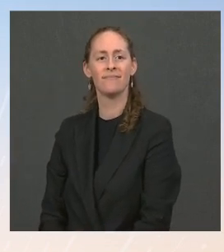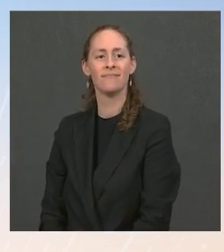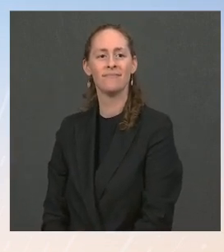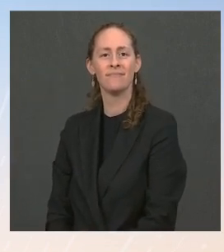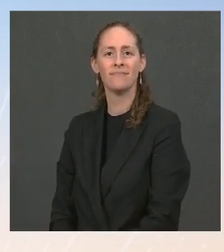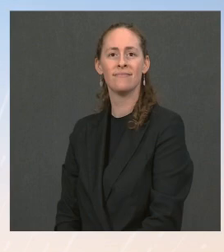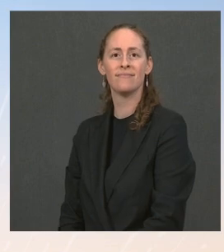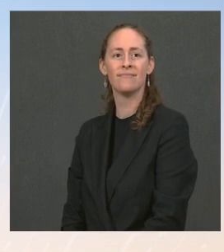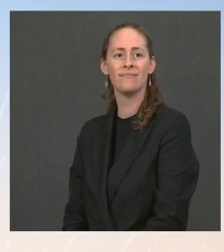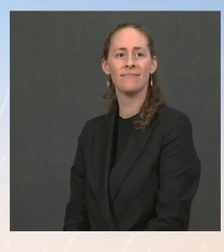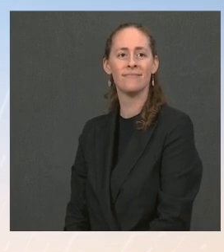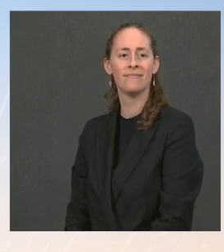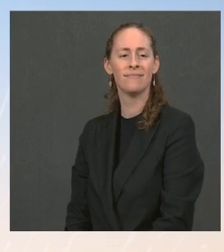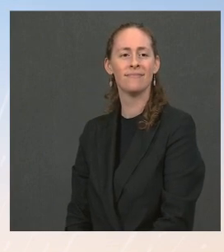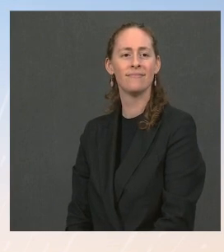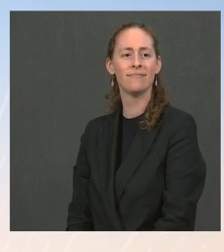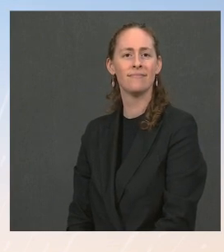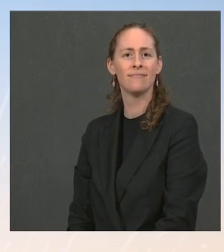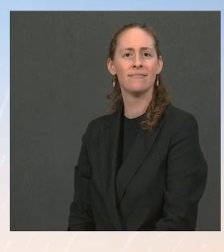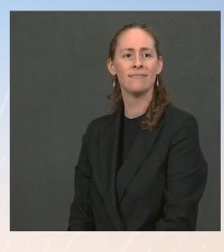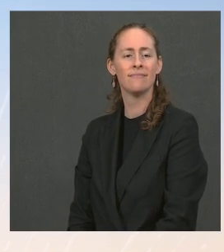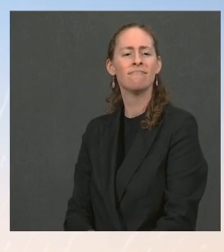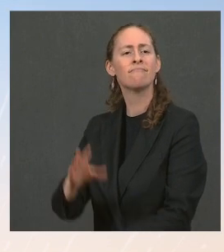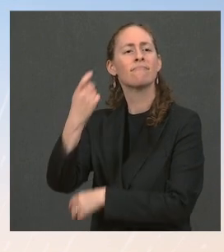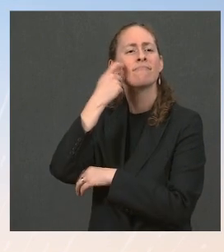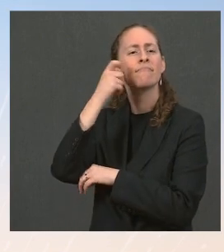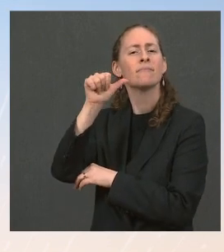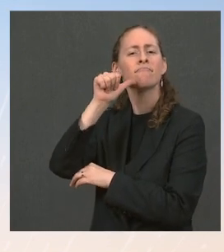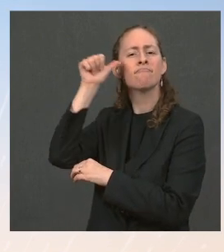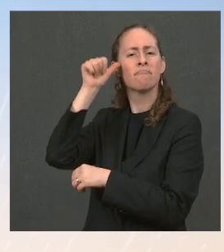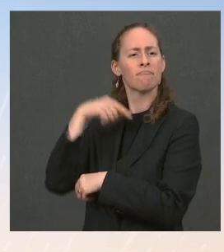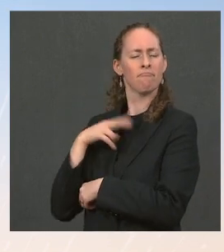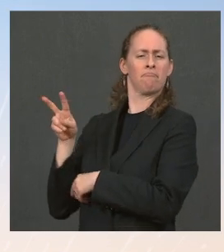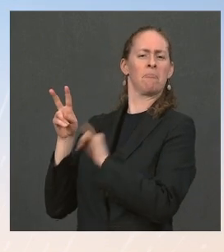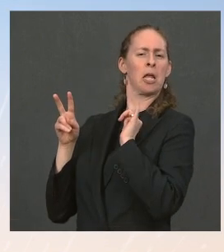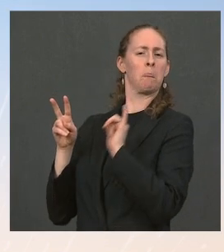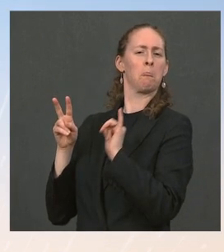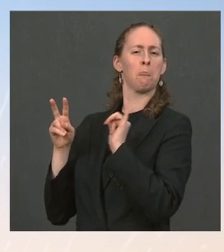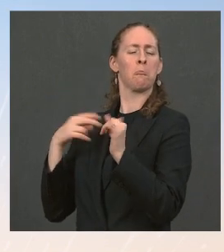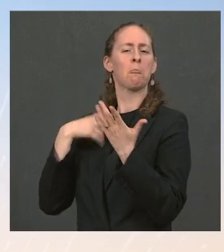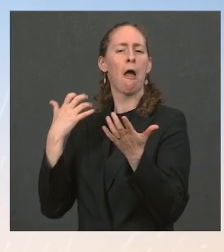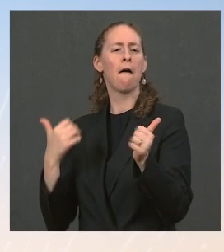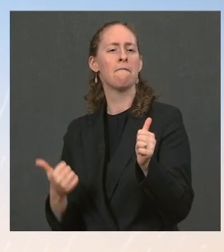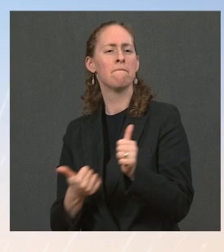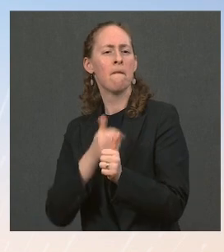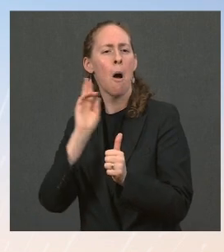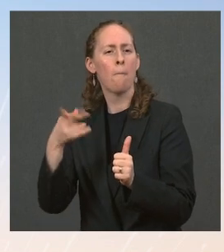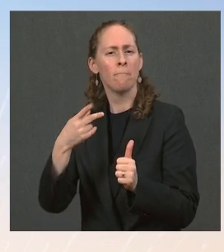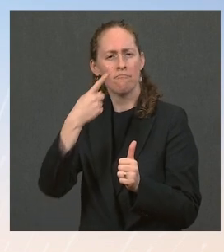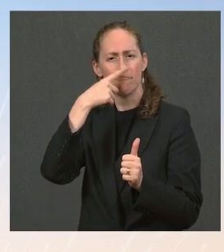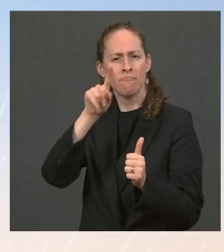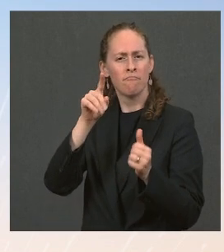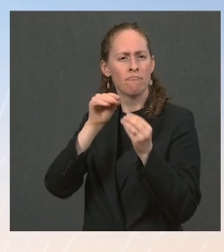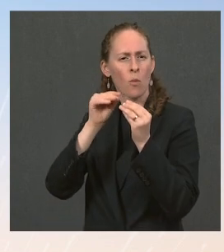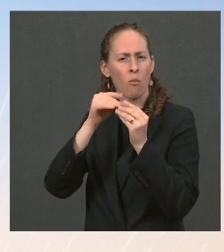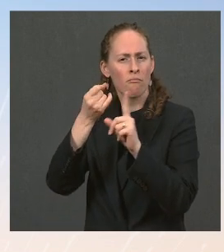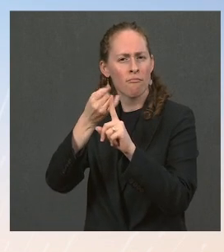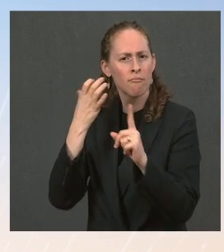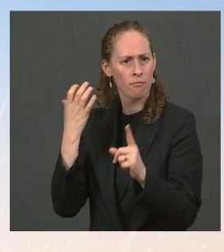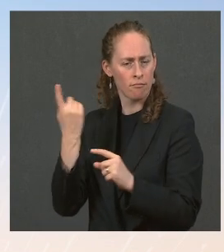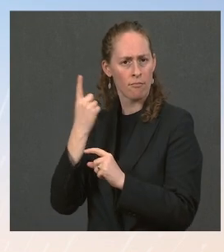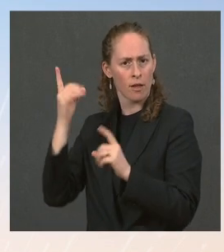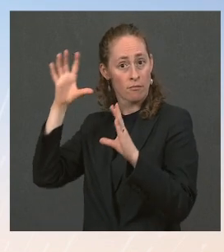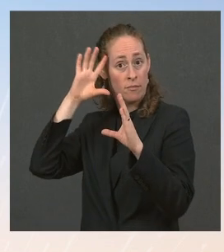question about what happened yesterday in the Oval Office. Okay. Can you shed a little bit more light on this? Did the president feel he was